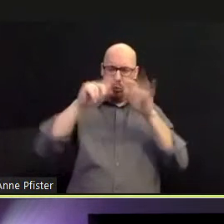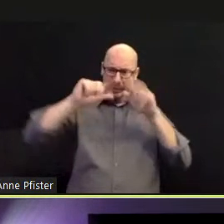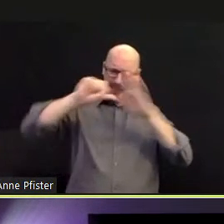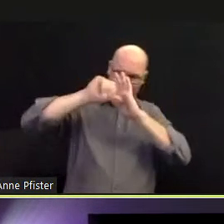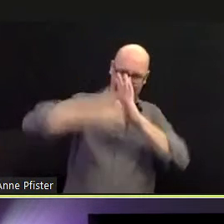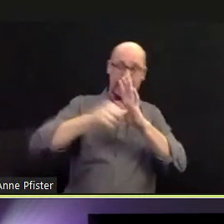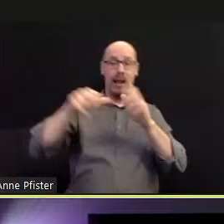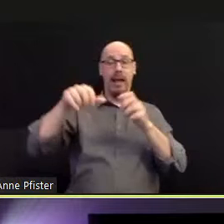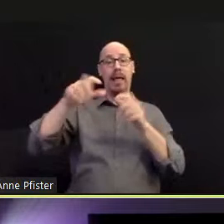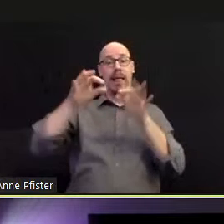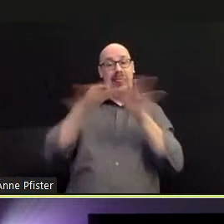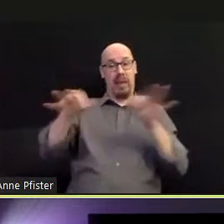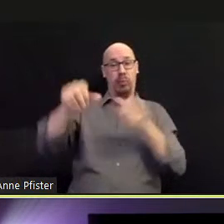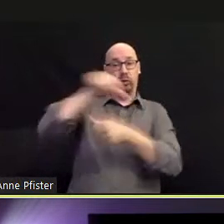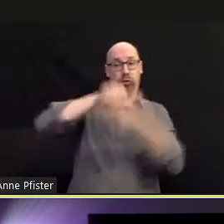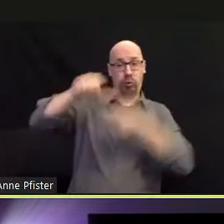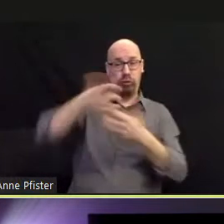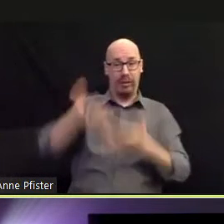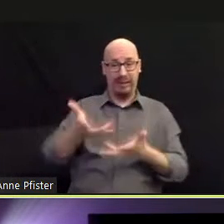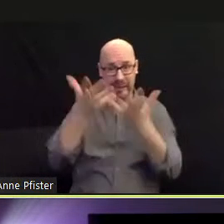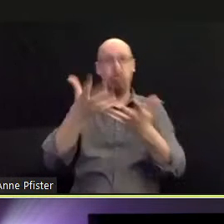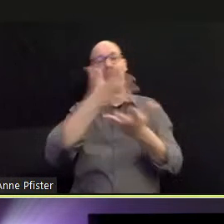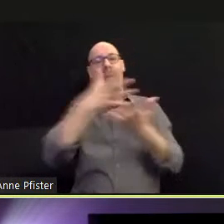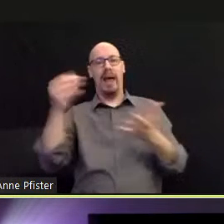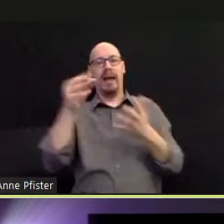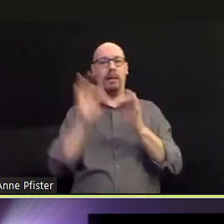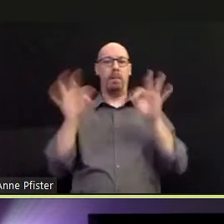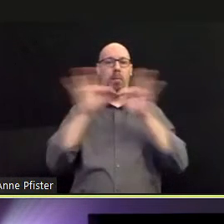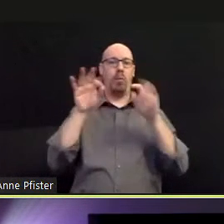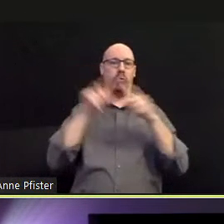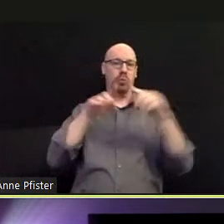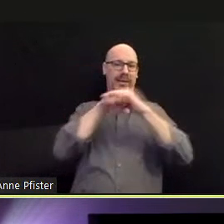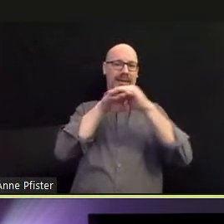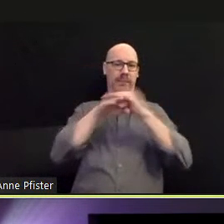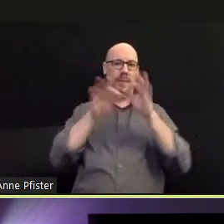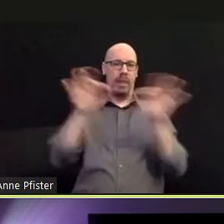and the right to accessible language for all.